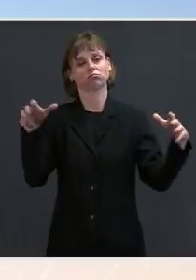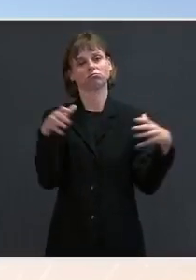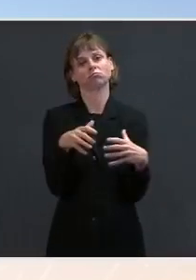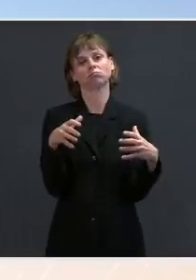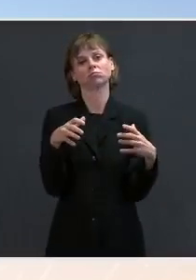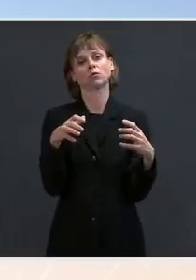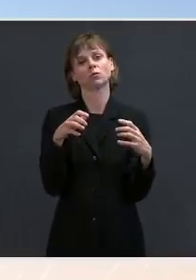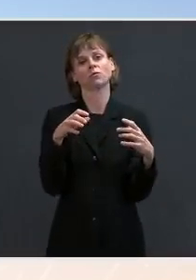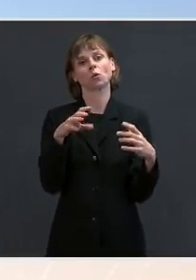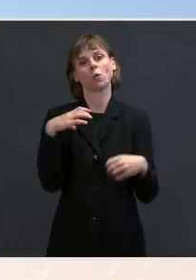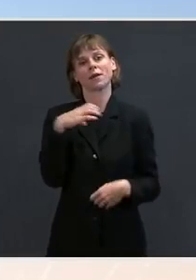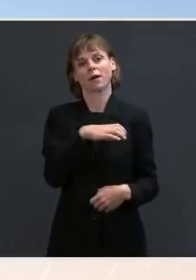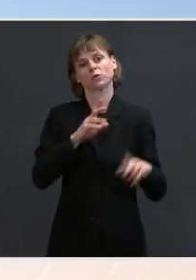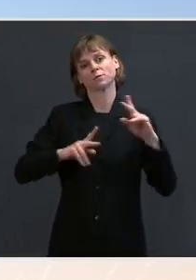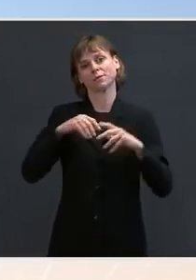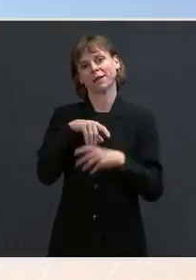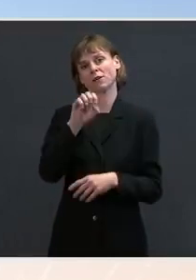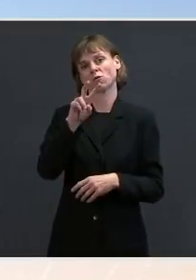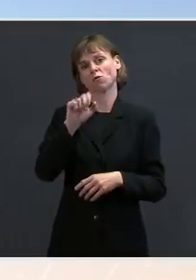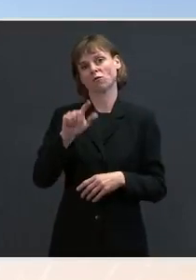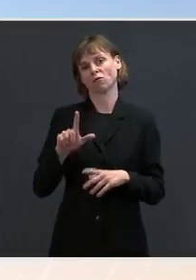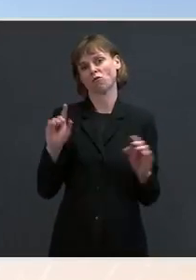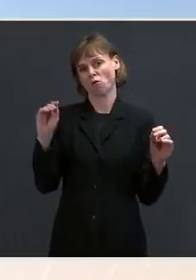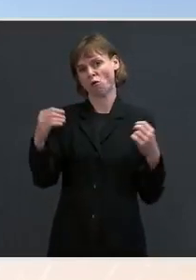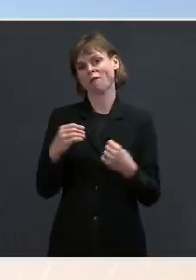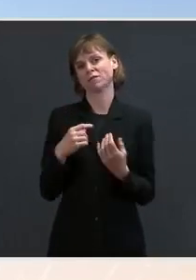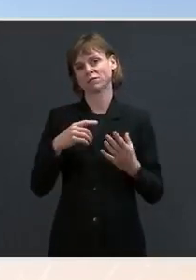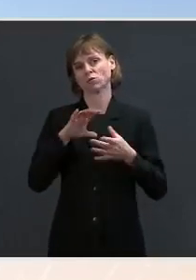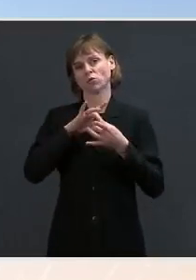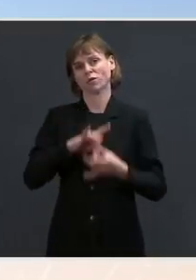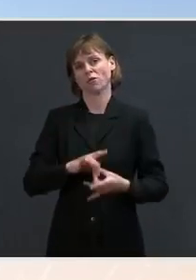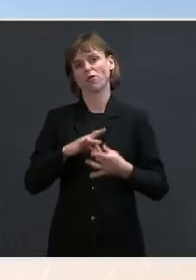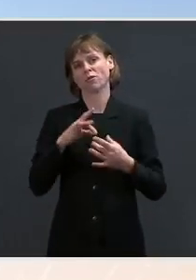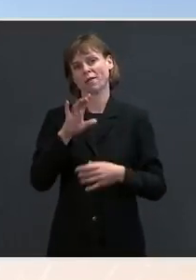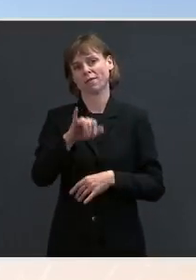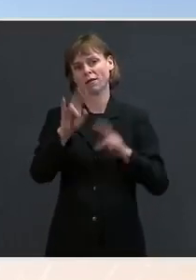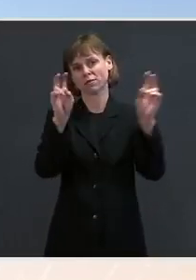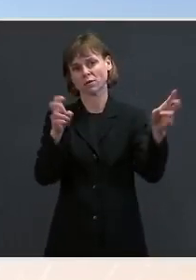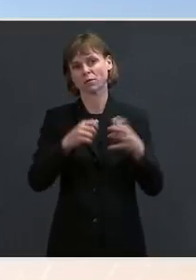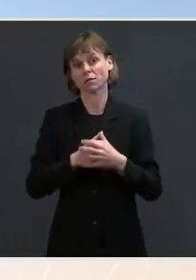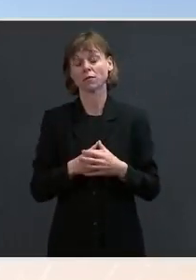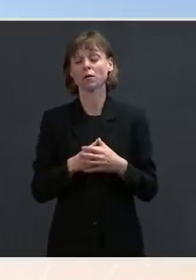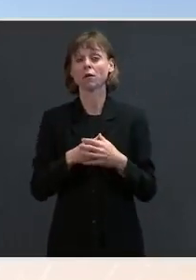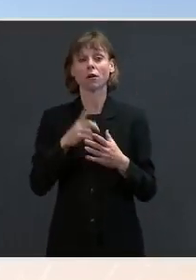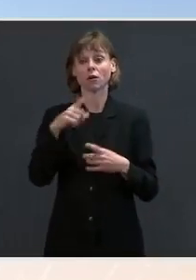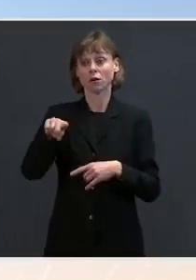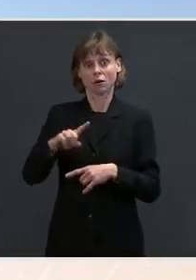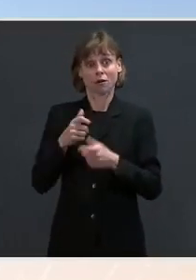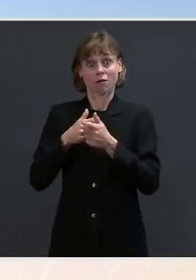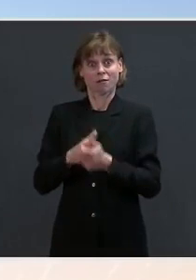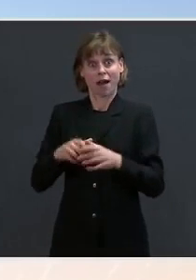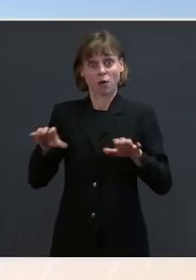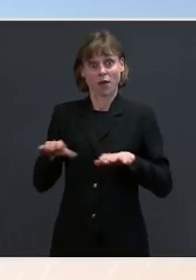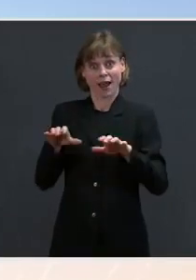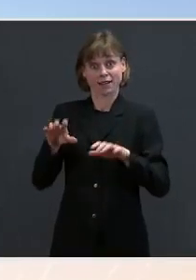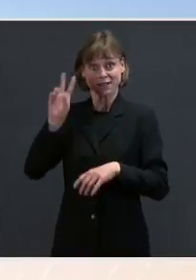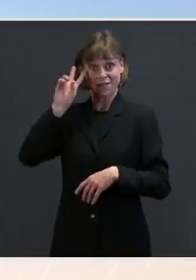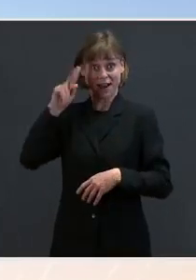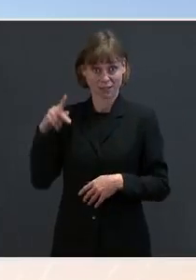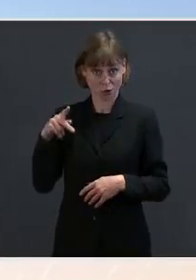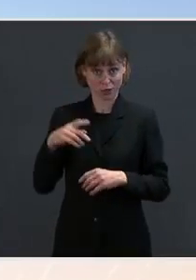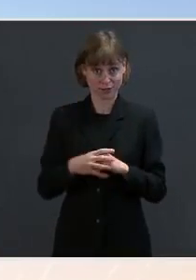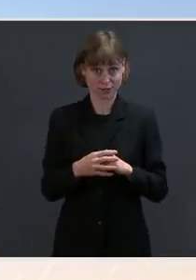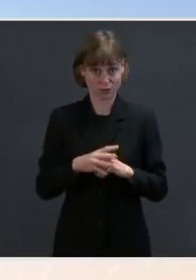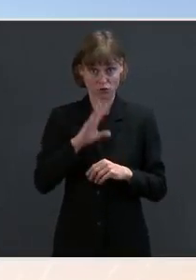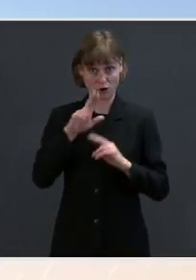it. One last piece, just to make sure you all are all following the activities of the Vice President. The Vice President